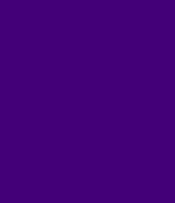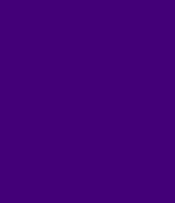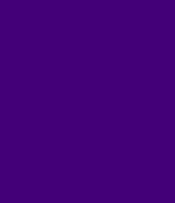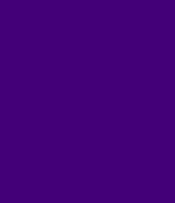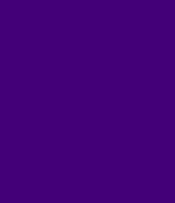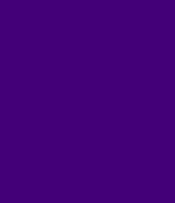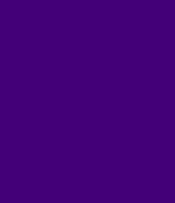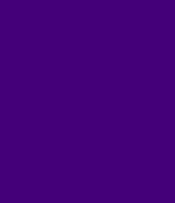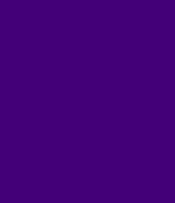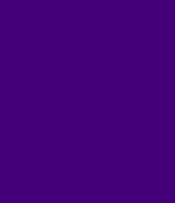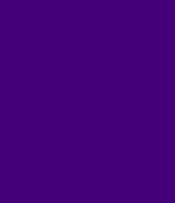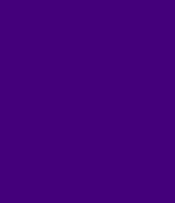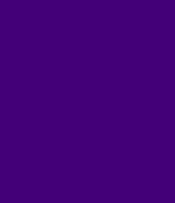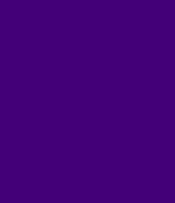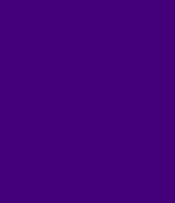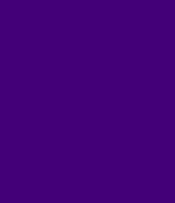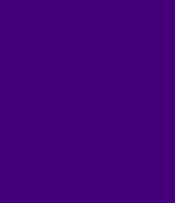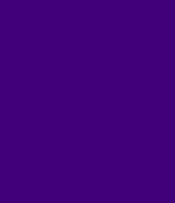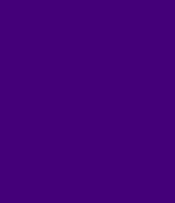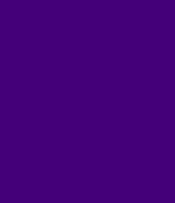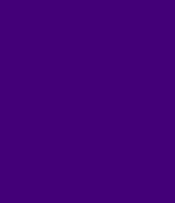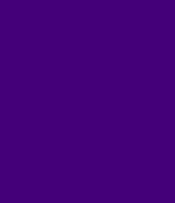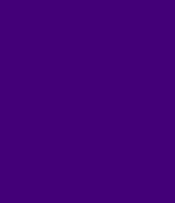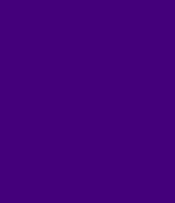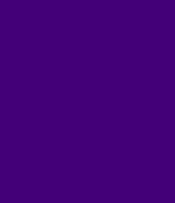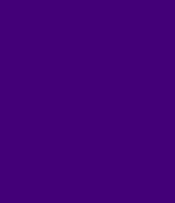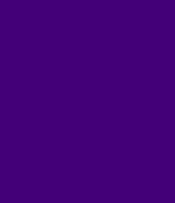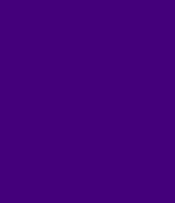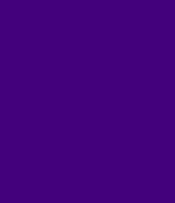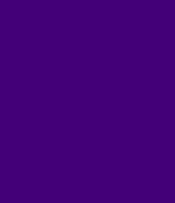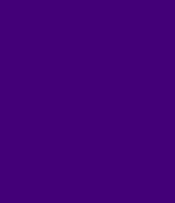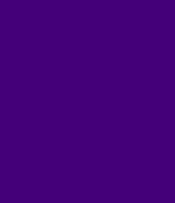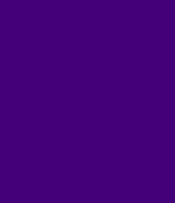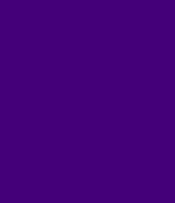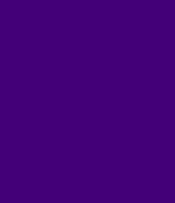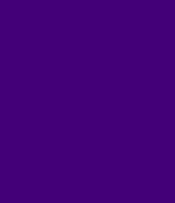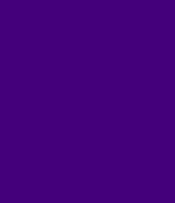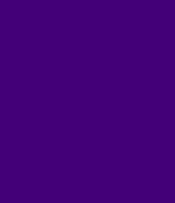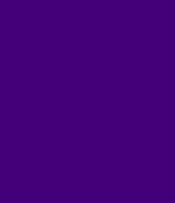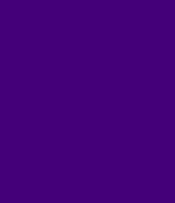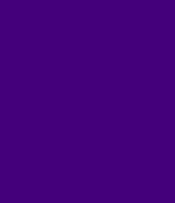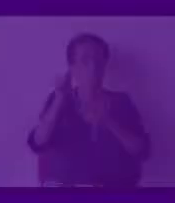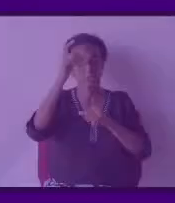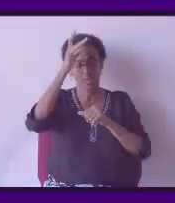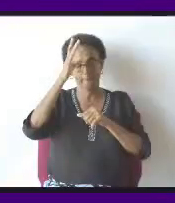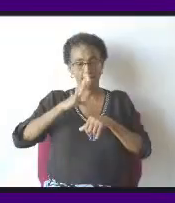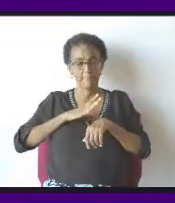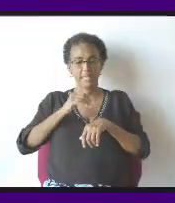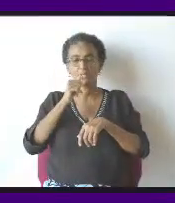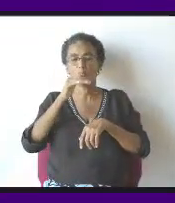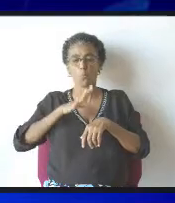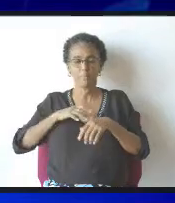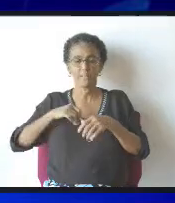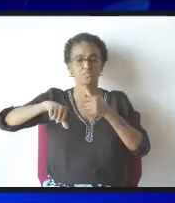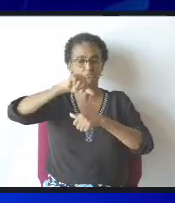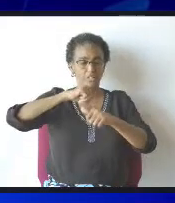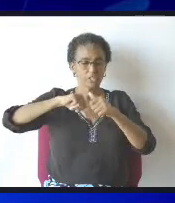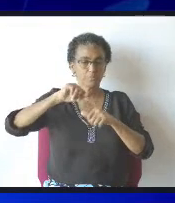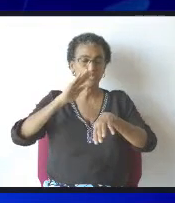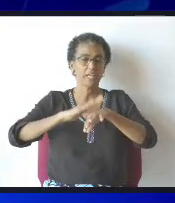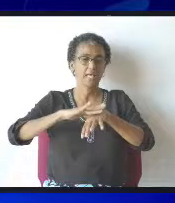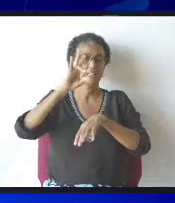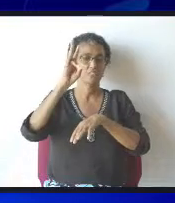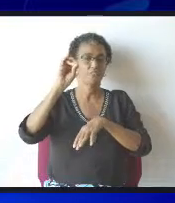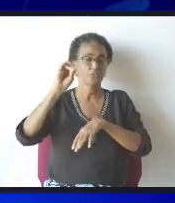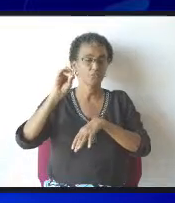to Children's Church, all right? And for other weekly connections, every Tuesday at 7:30, we have Men's and Ladies Fellowship. At 7:30,